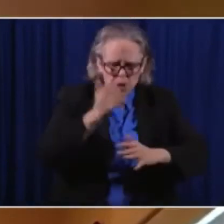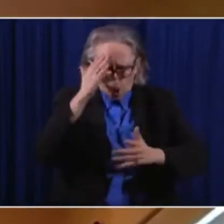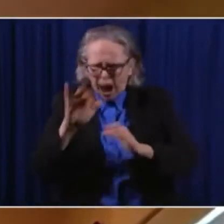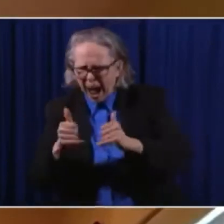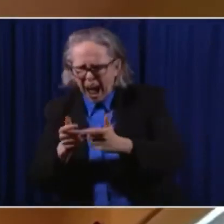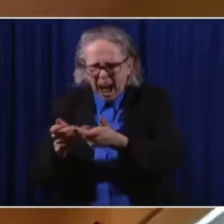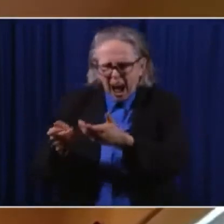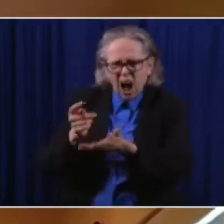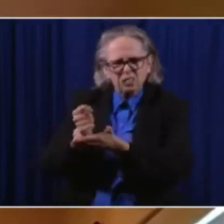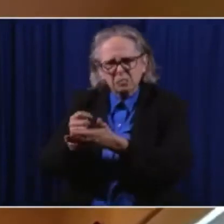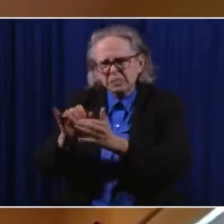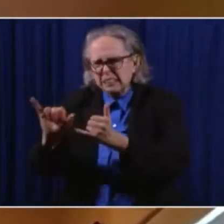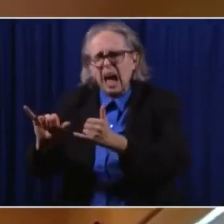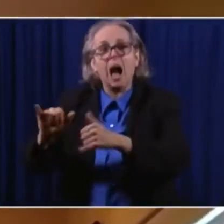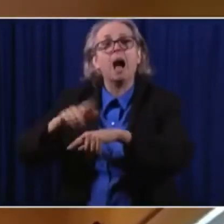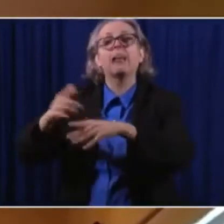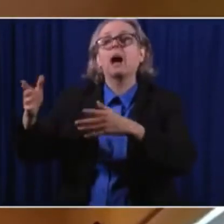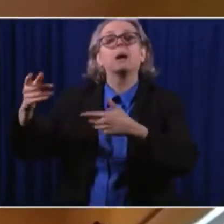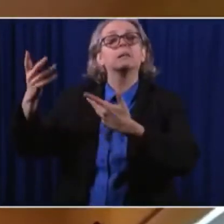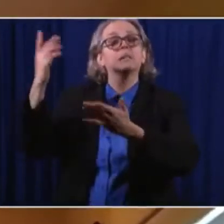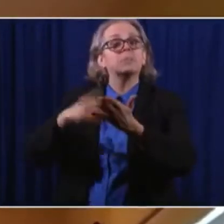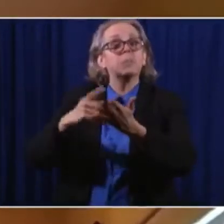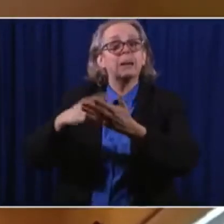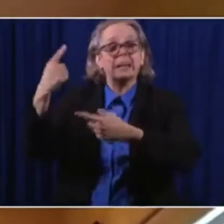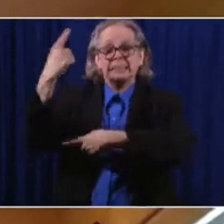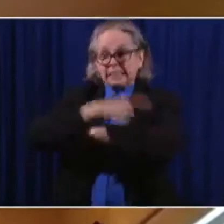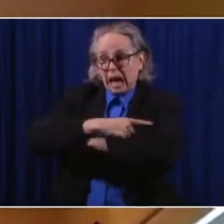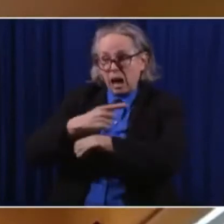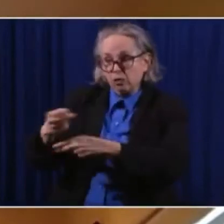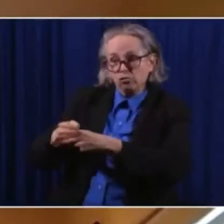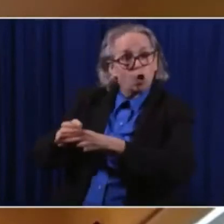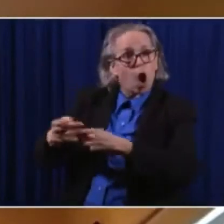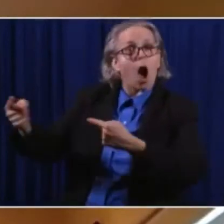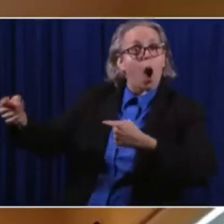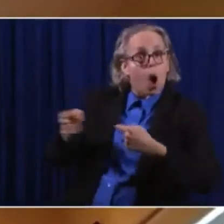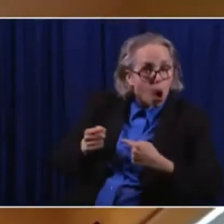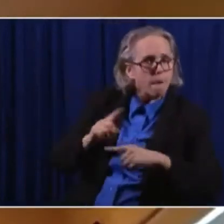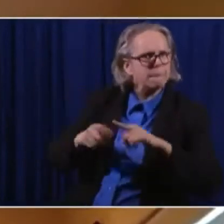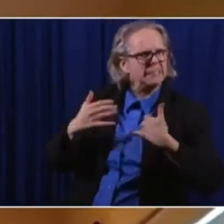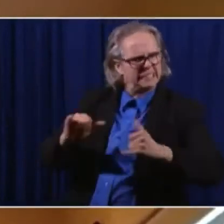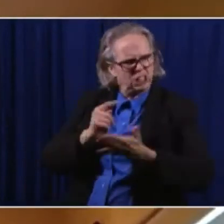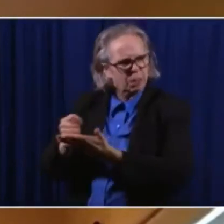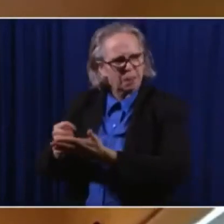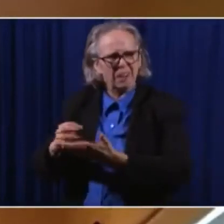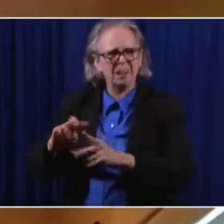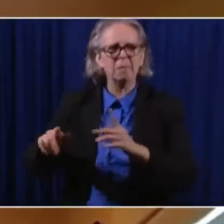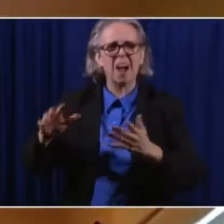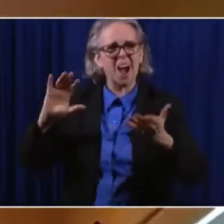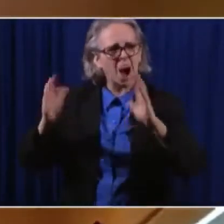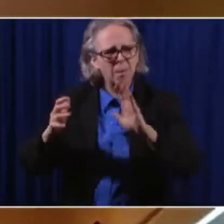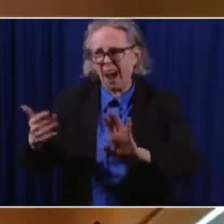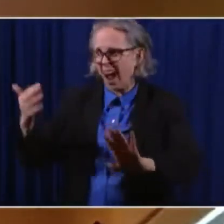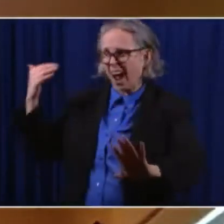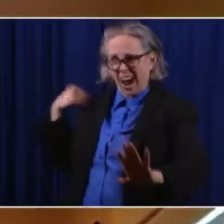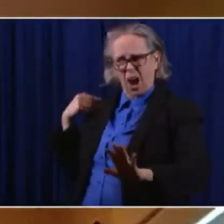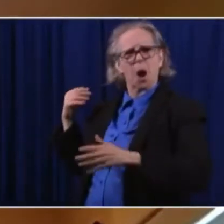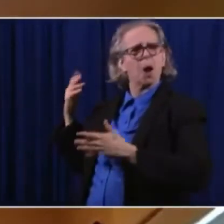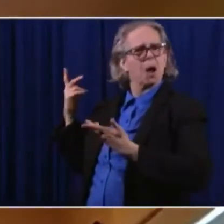lot. Nevertheless, even with these improvements, a person who gets admitted to the hospital for